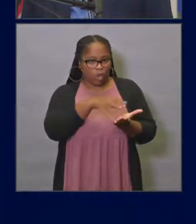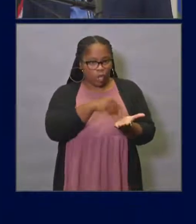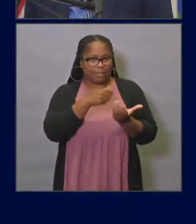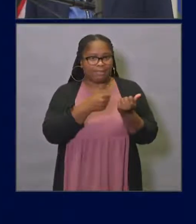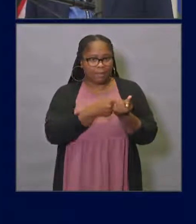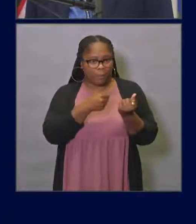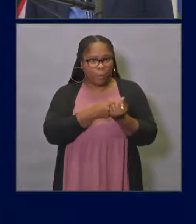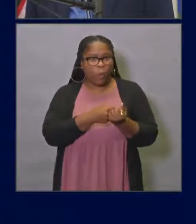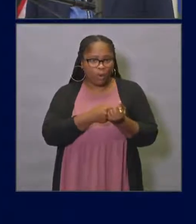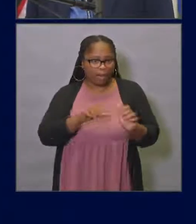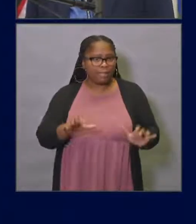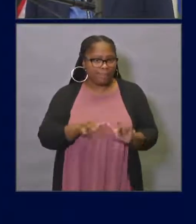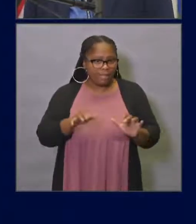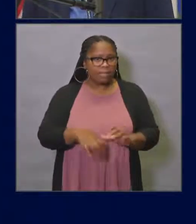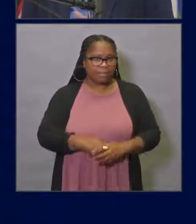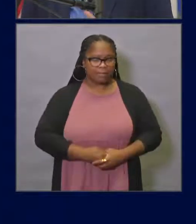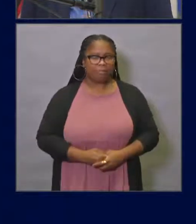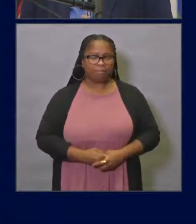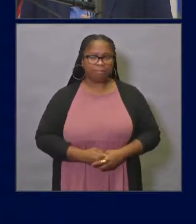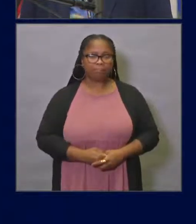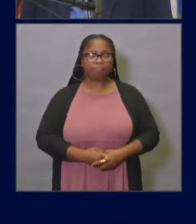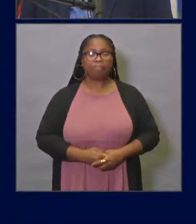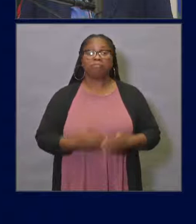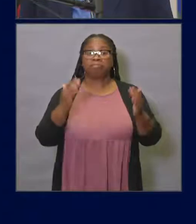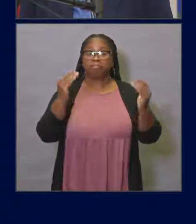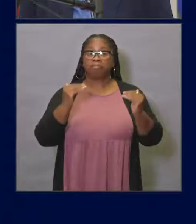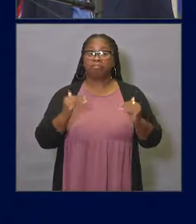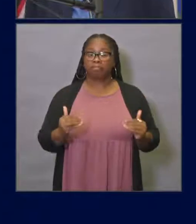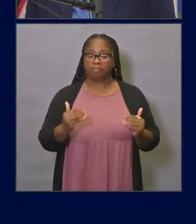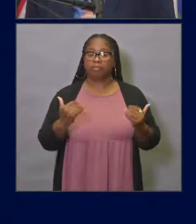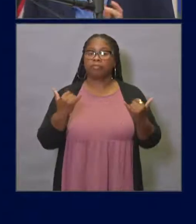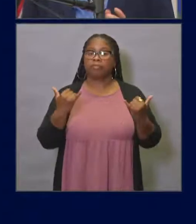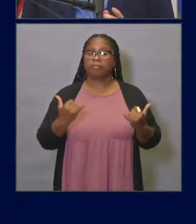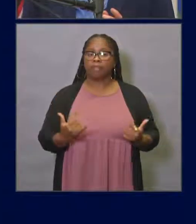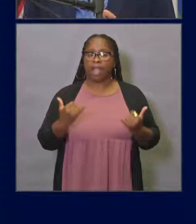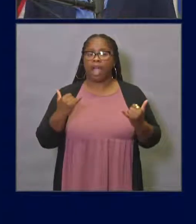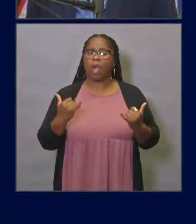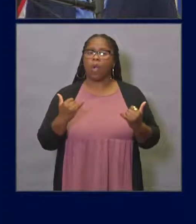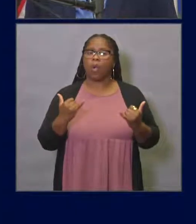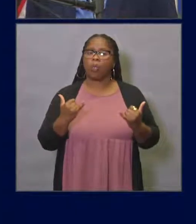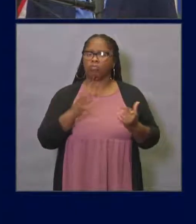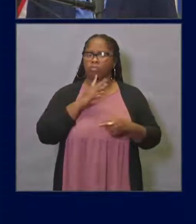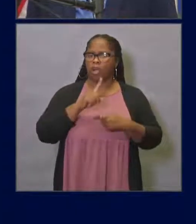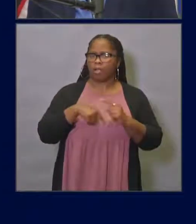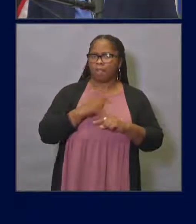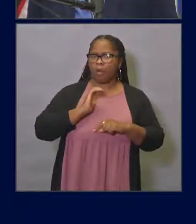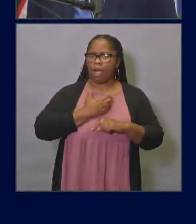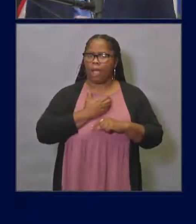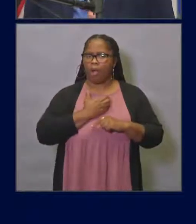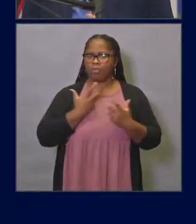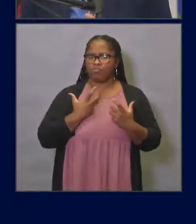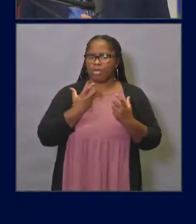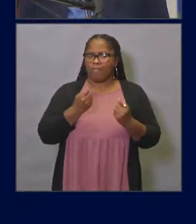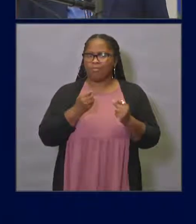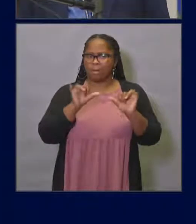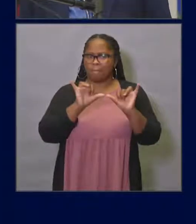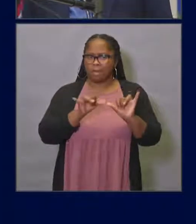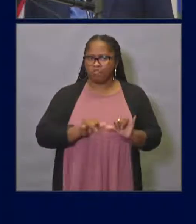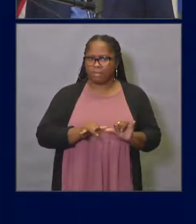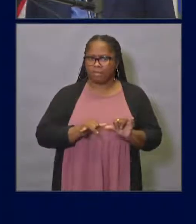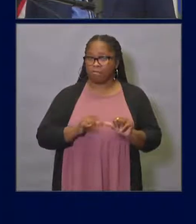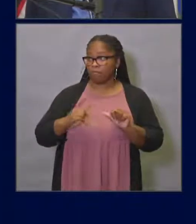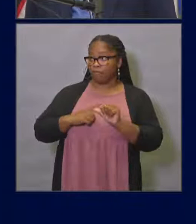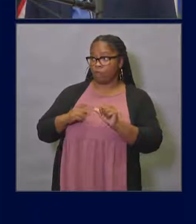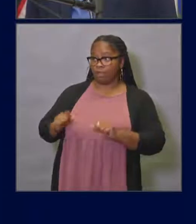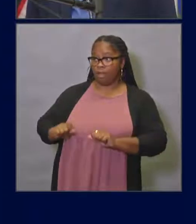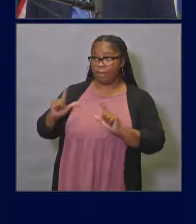support activities. Now I want to just return to reviewing our recovery metrics, and I'll take the first slide,